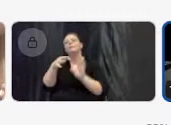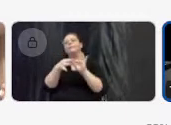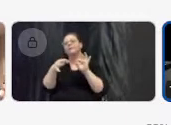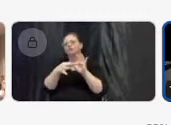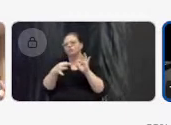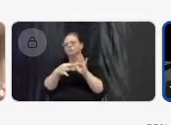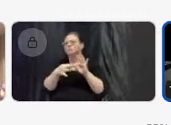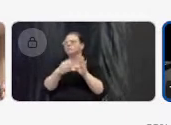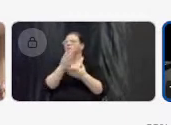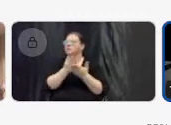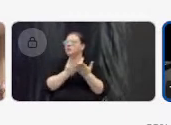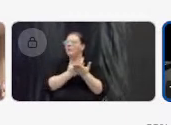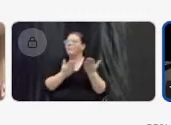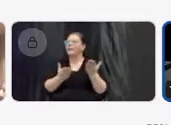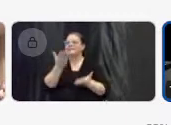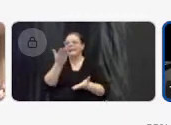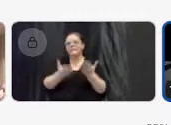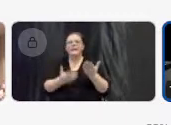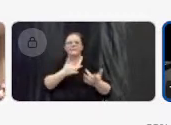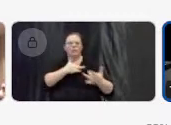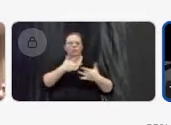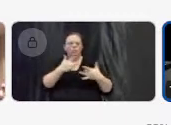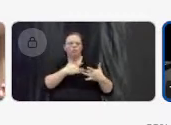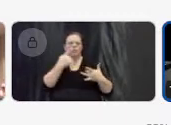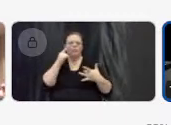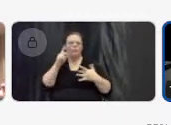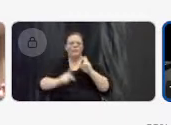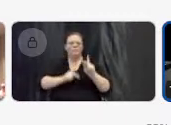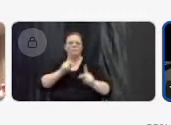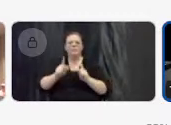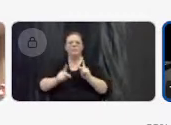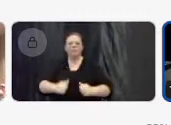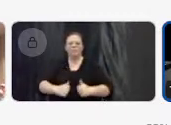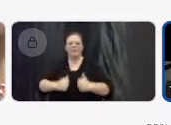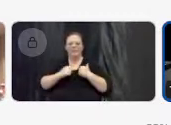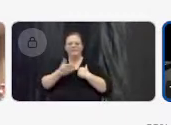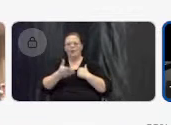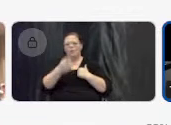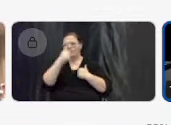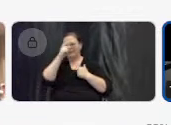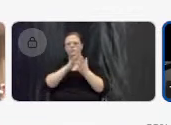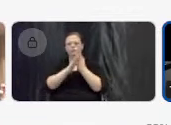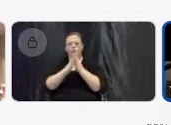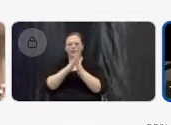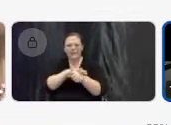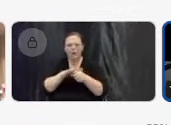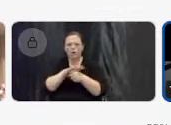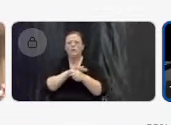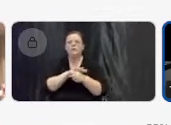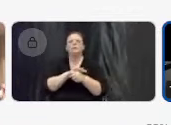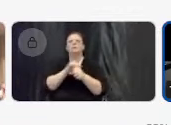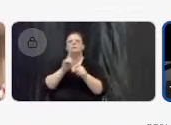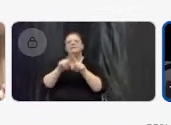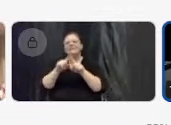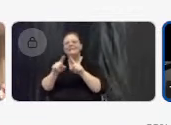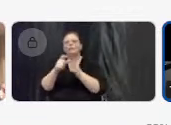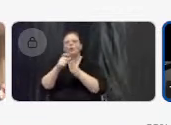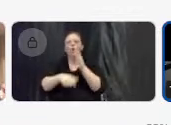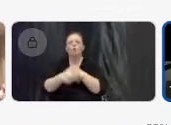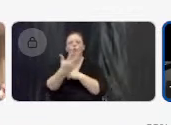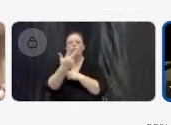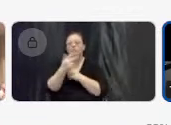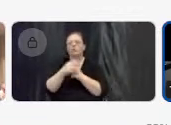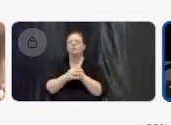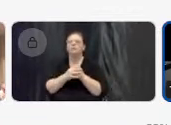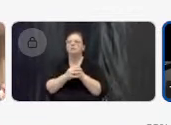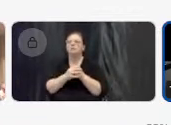that that may be concerns for the citizens on the traffic area issues. He stated about the different articles in Article 3, as